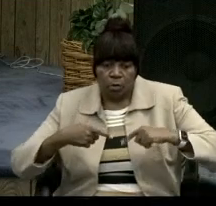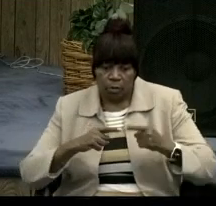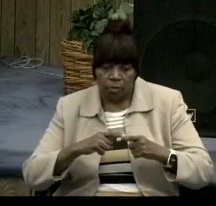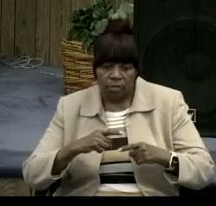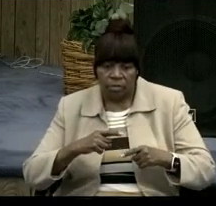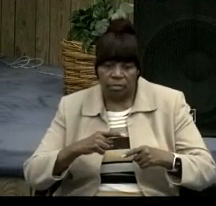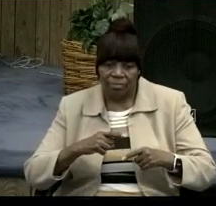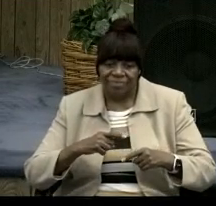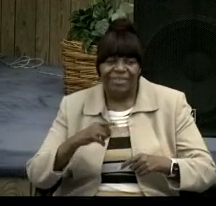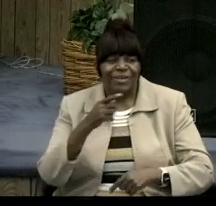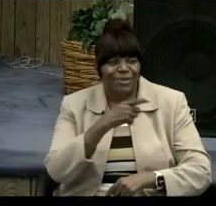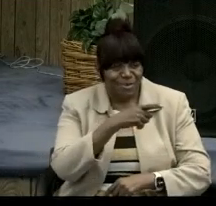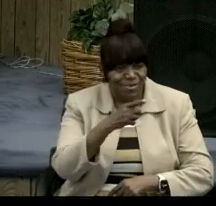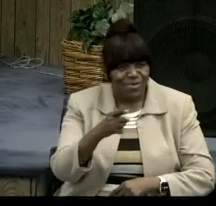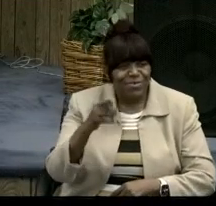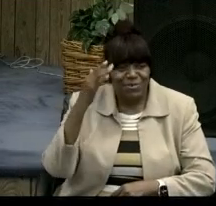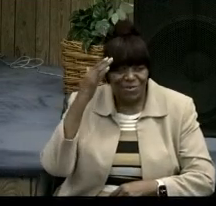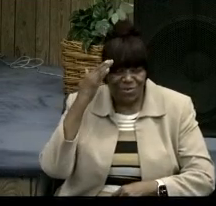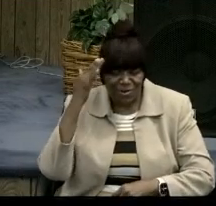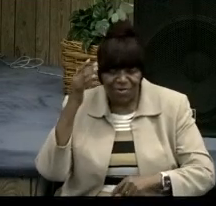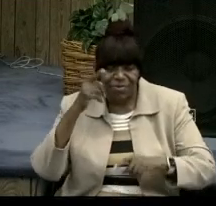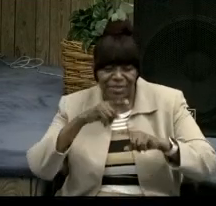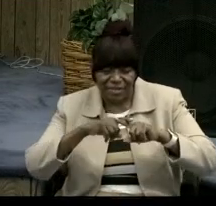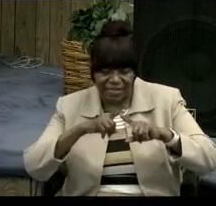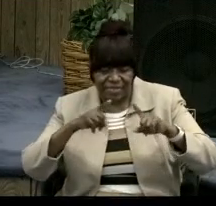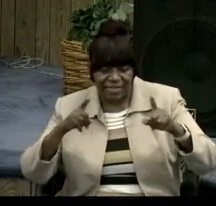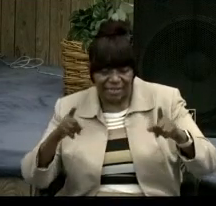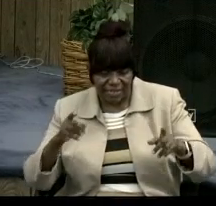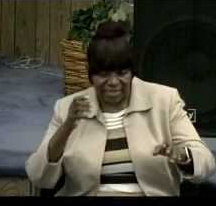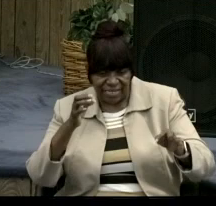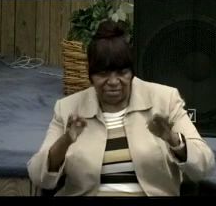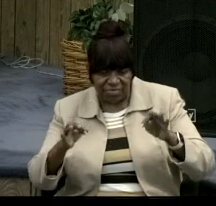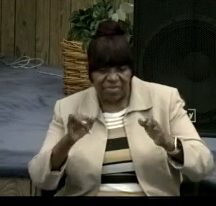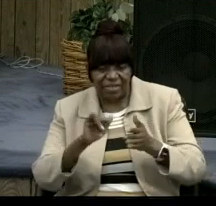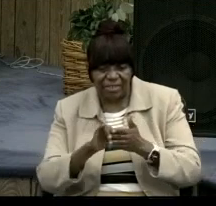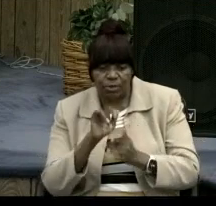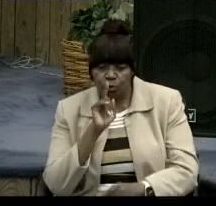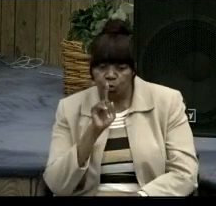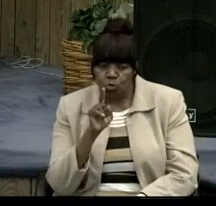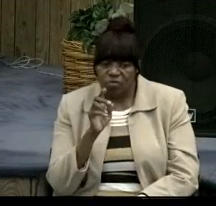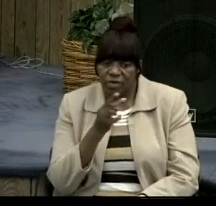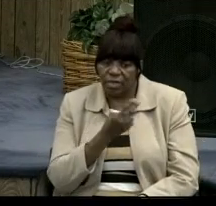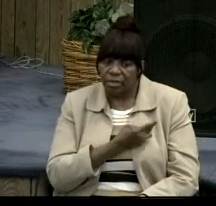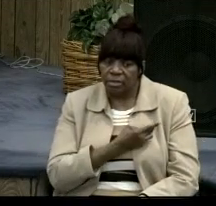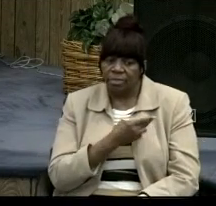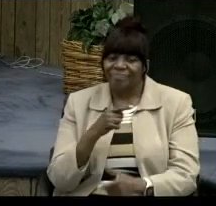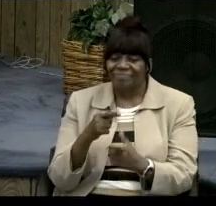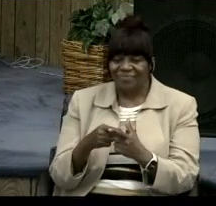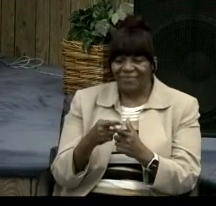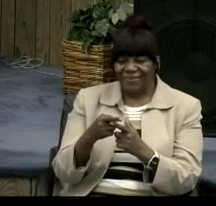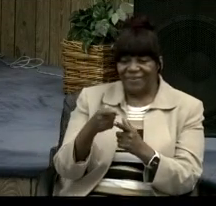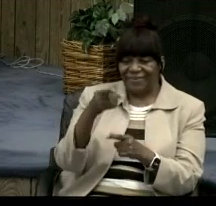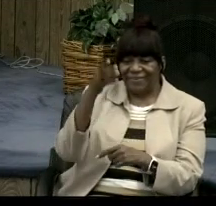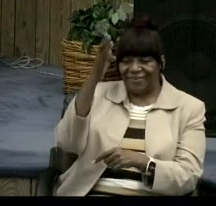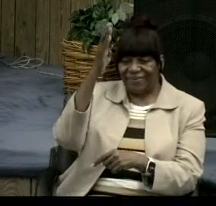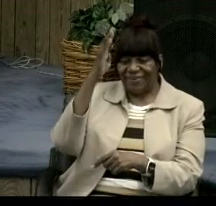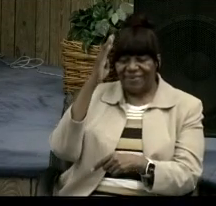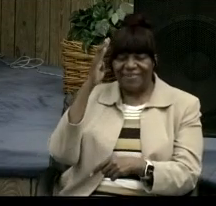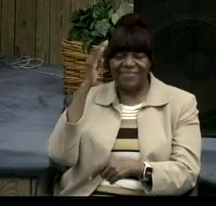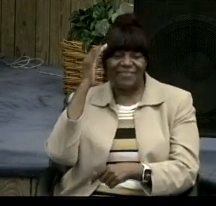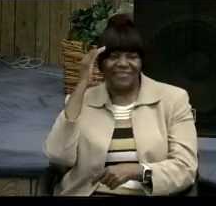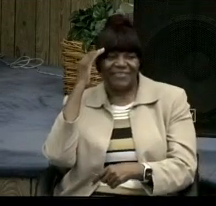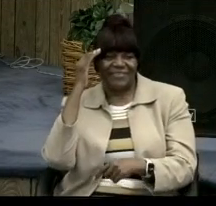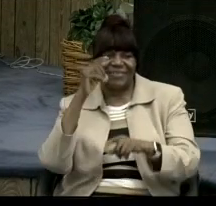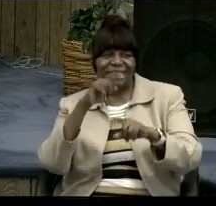parent knows the difference. And trust and believe, if a parent knows the difference, then God knows the